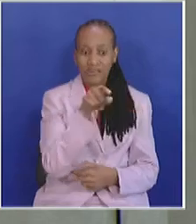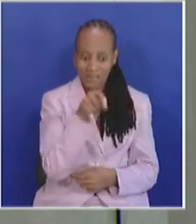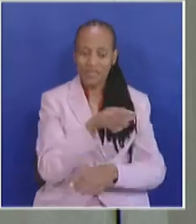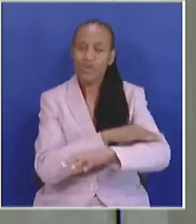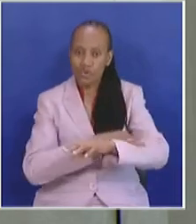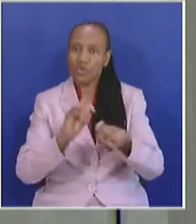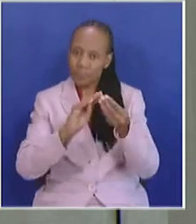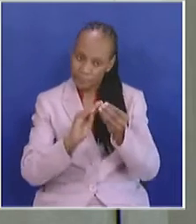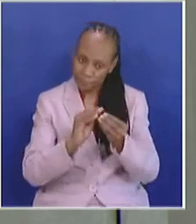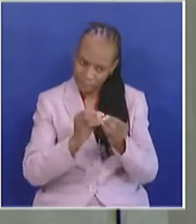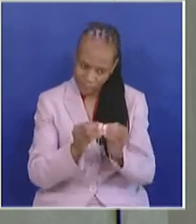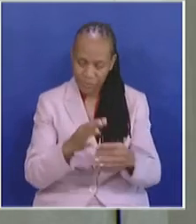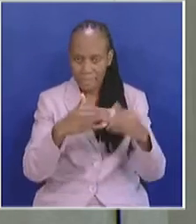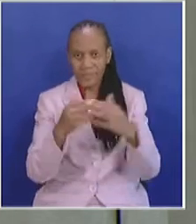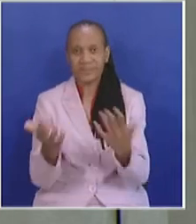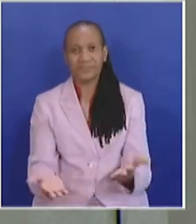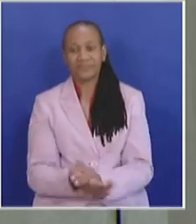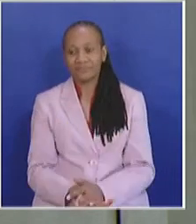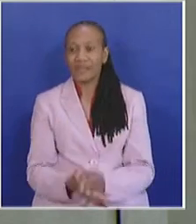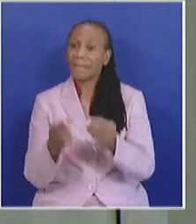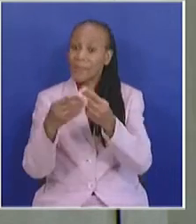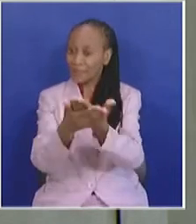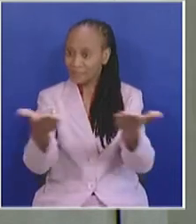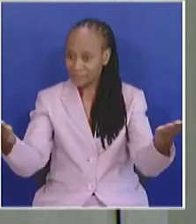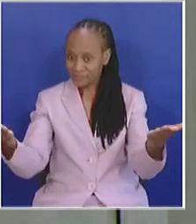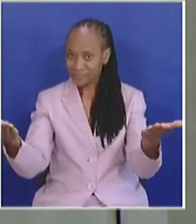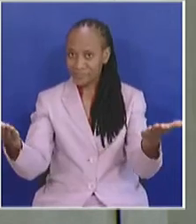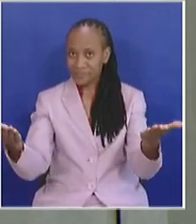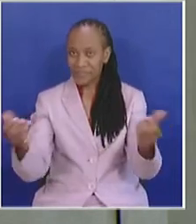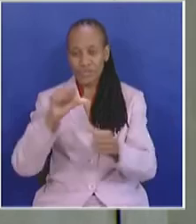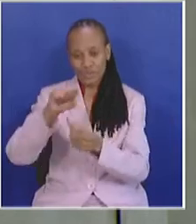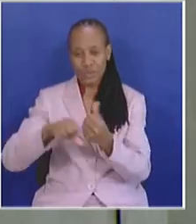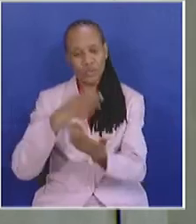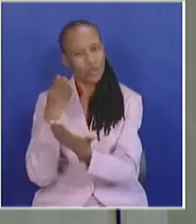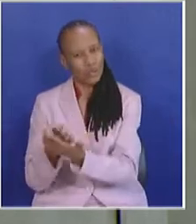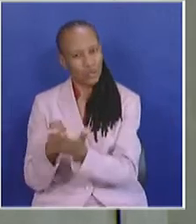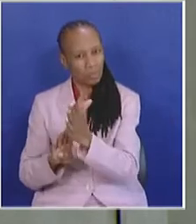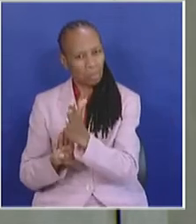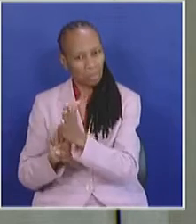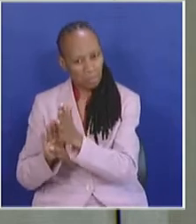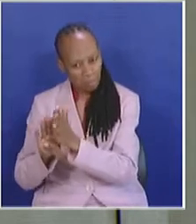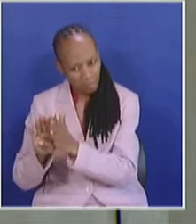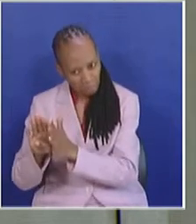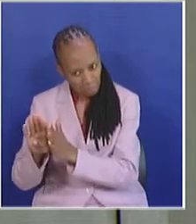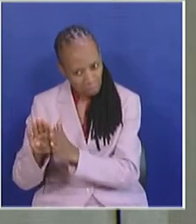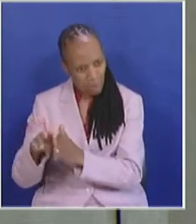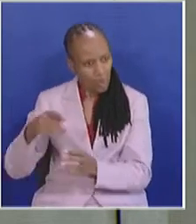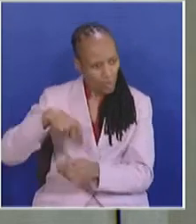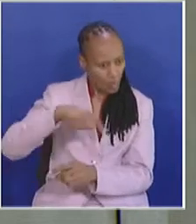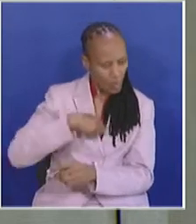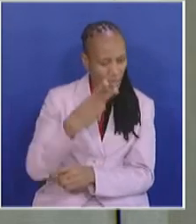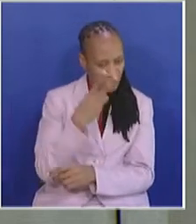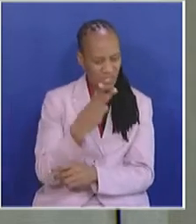road. Honorable members, the massive socio-economic growth that we have experienced in the